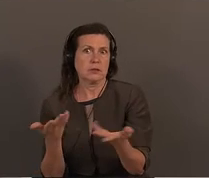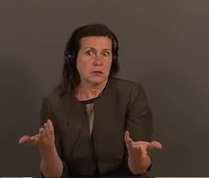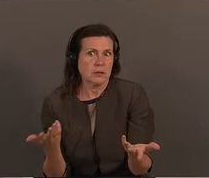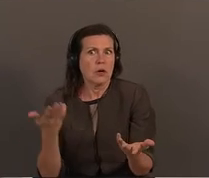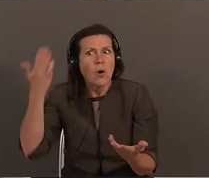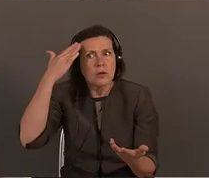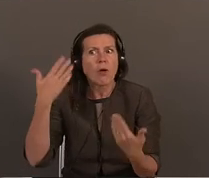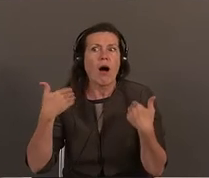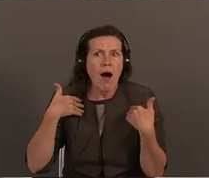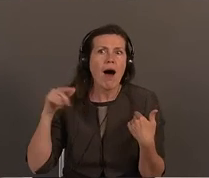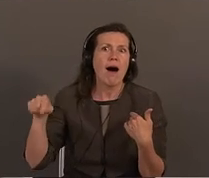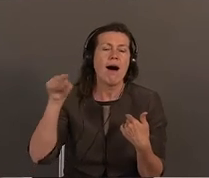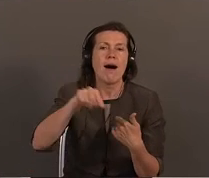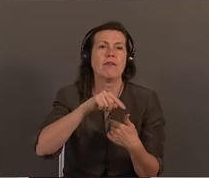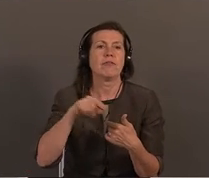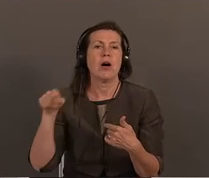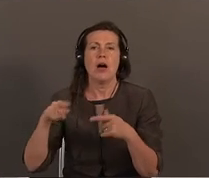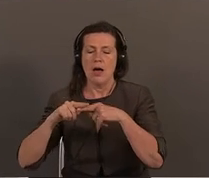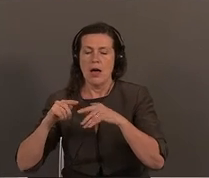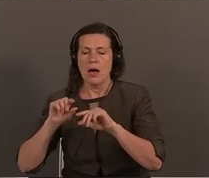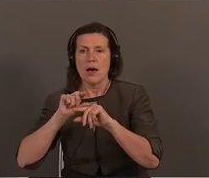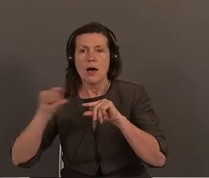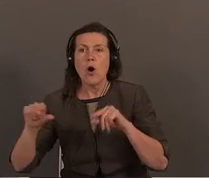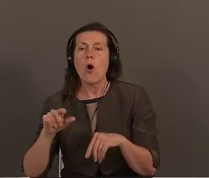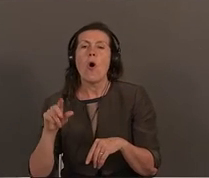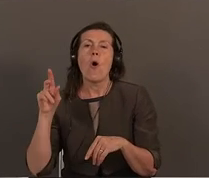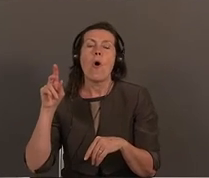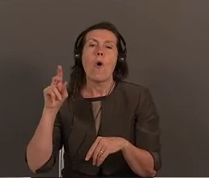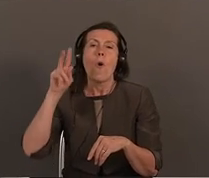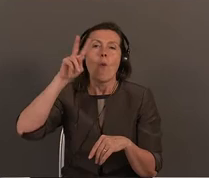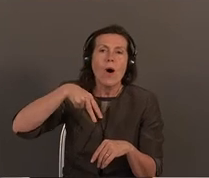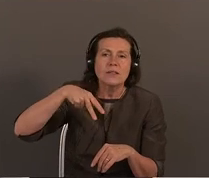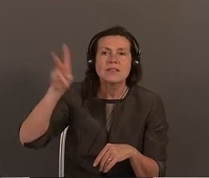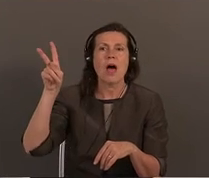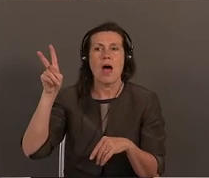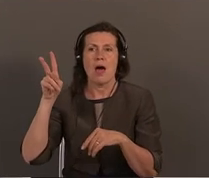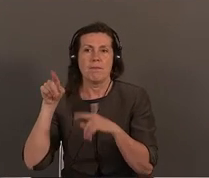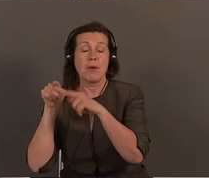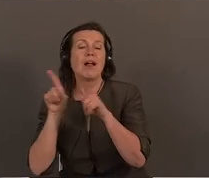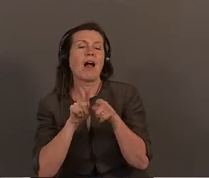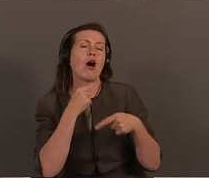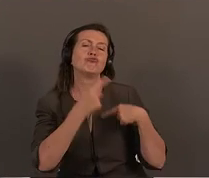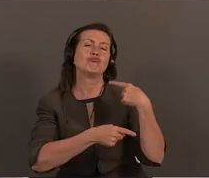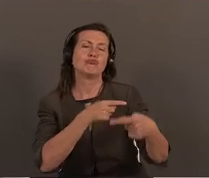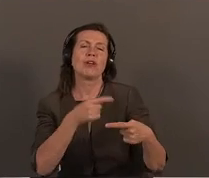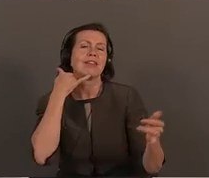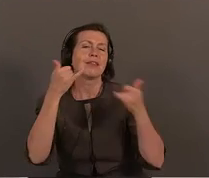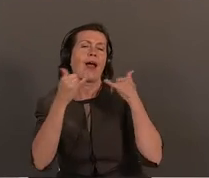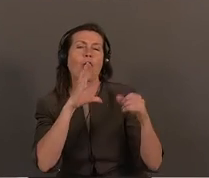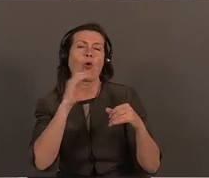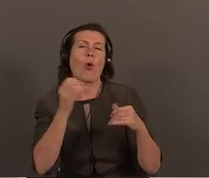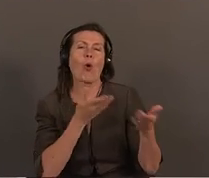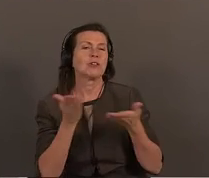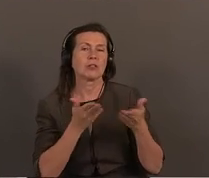presence of the over-the-top players, WhatsApps and all the others, who are providing traditional telco services that were